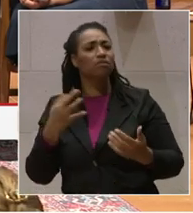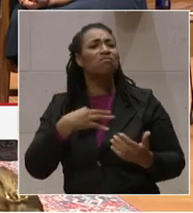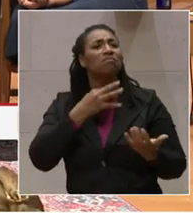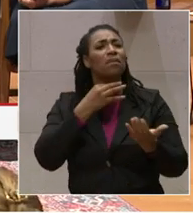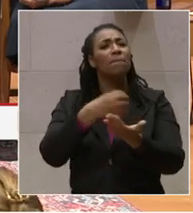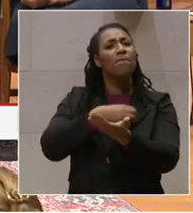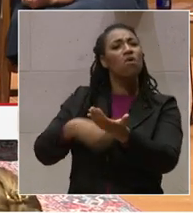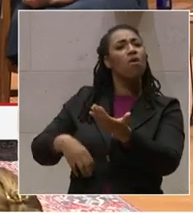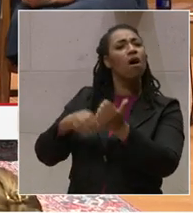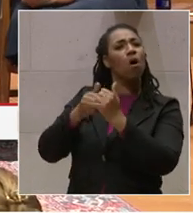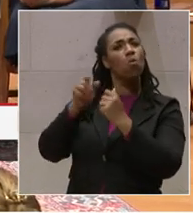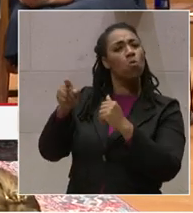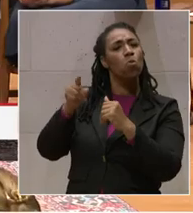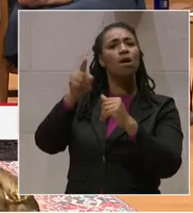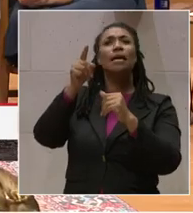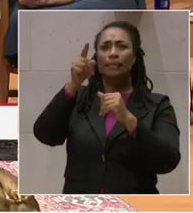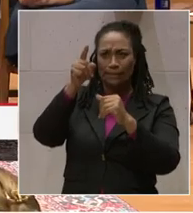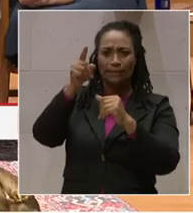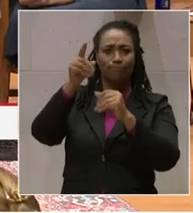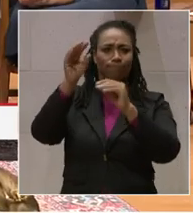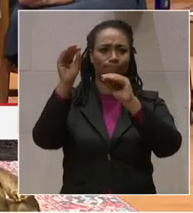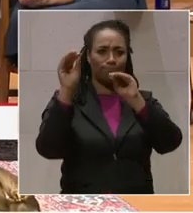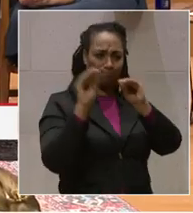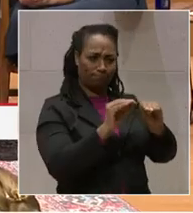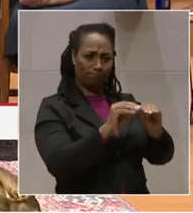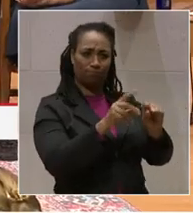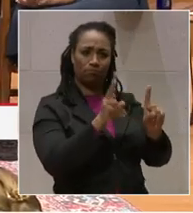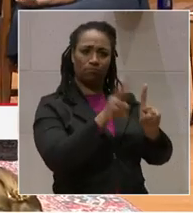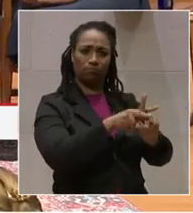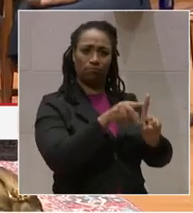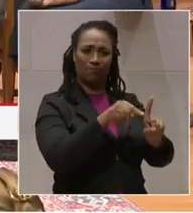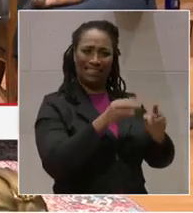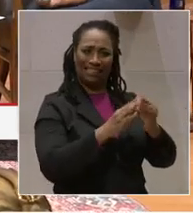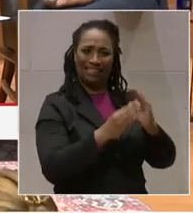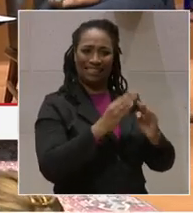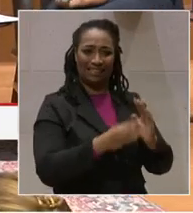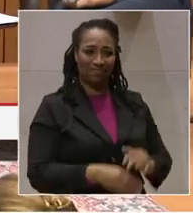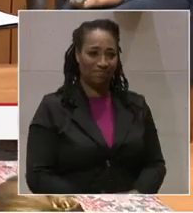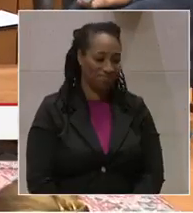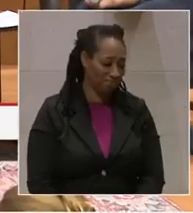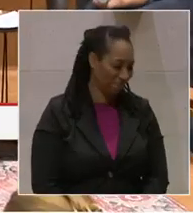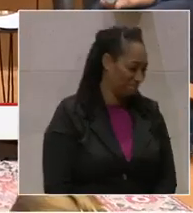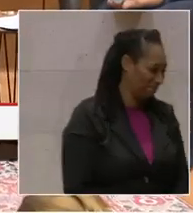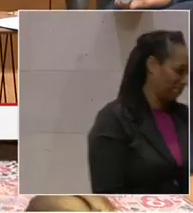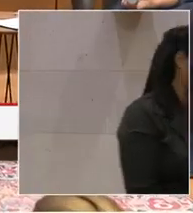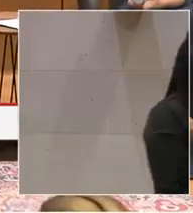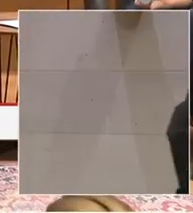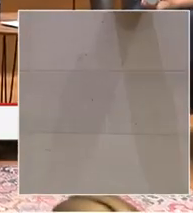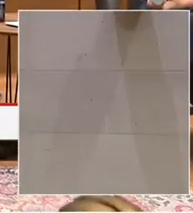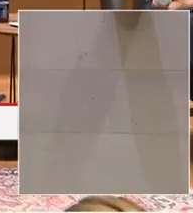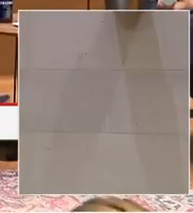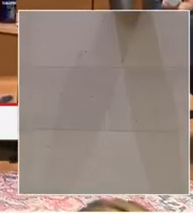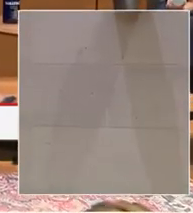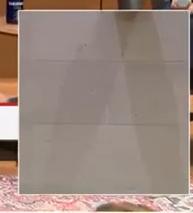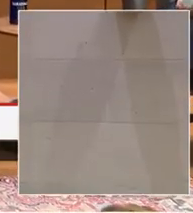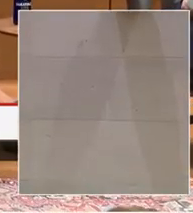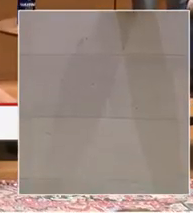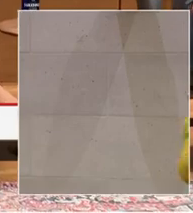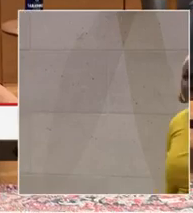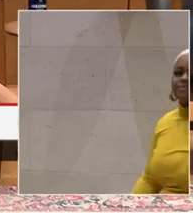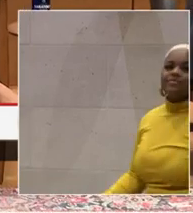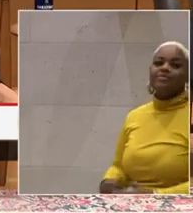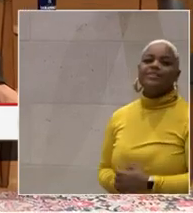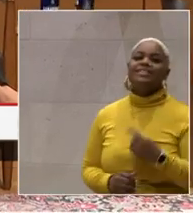plan here as a city? Madam Secretary. So one of the things I'm very proud of in the Biden-Harris